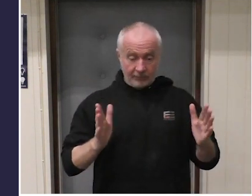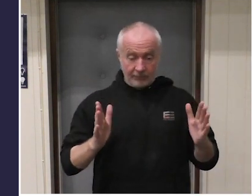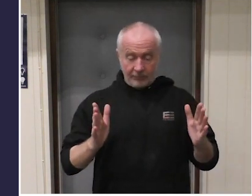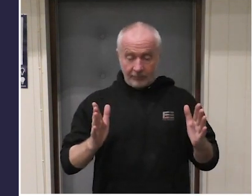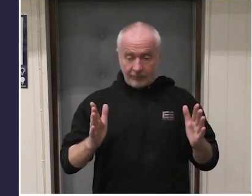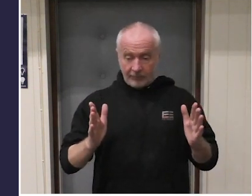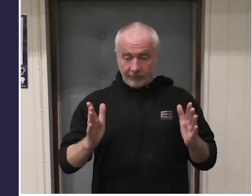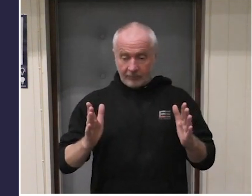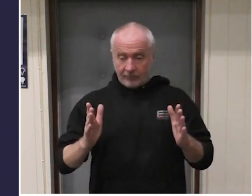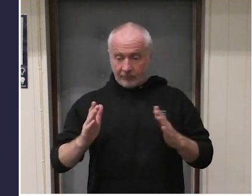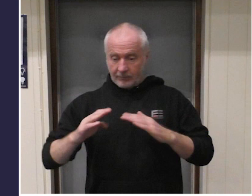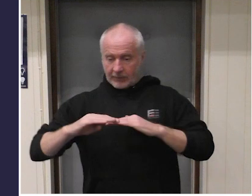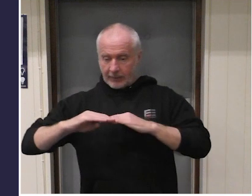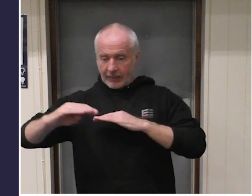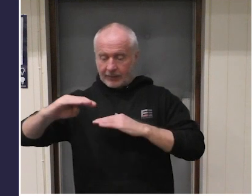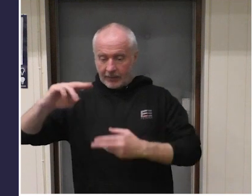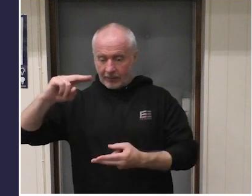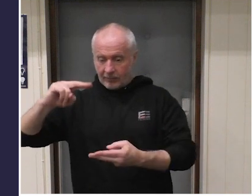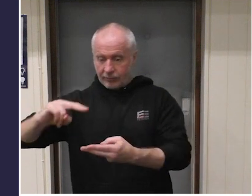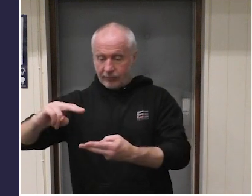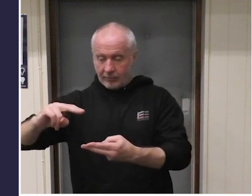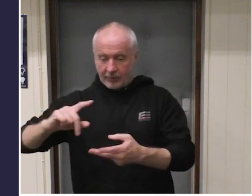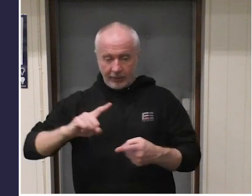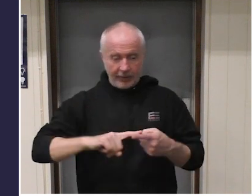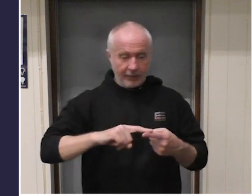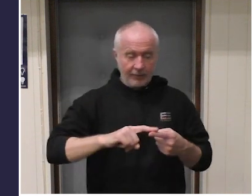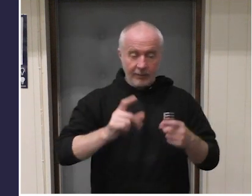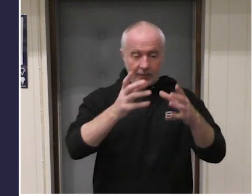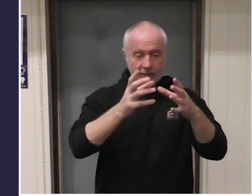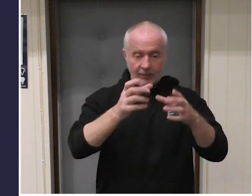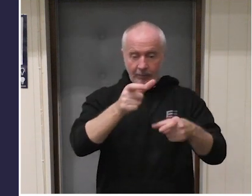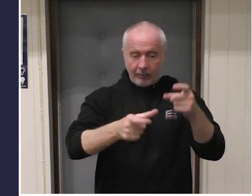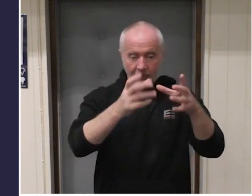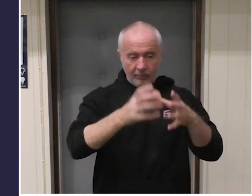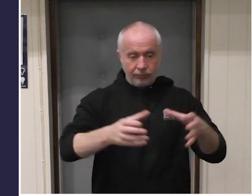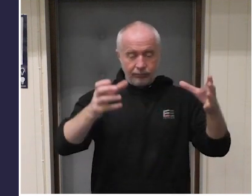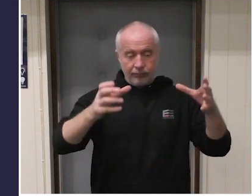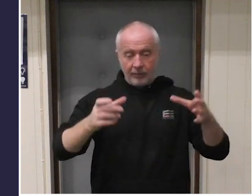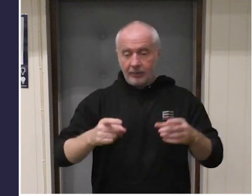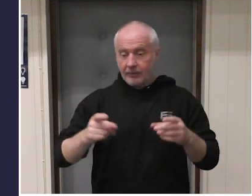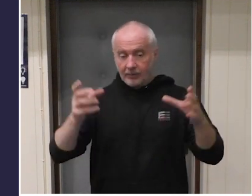function of increases as a function of increasing population size, or decreases as you decrease the population size.